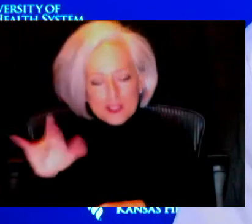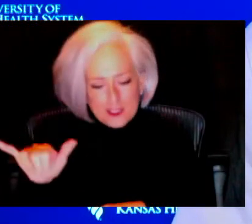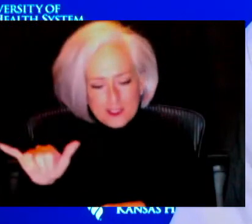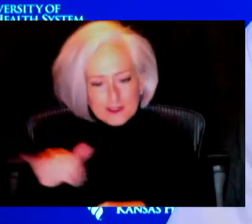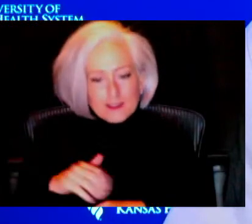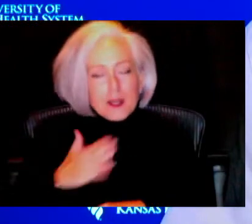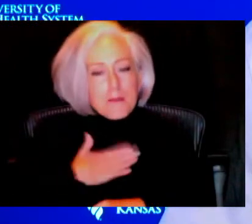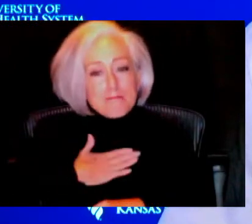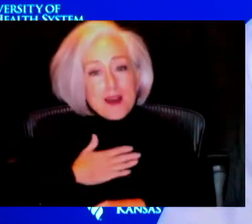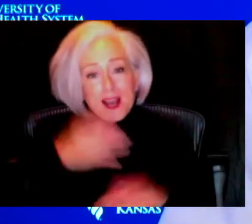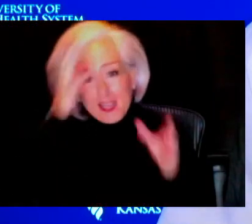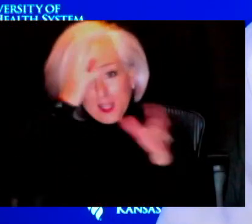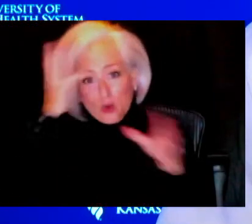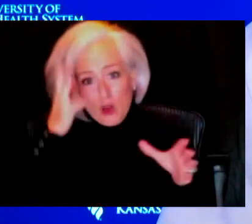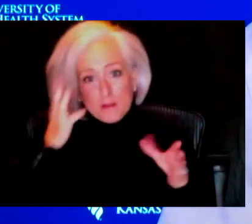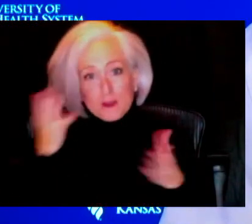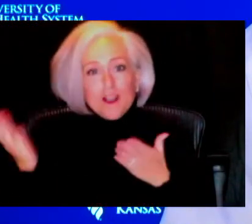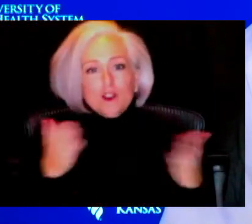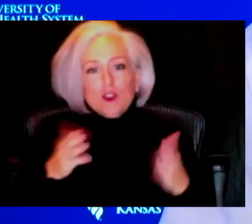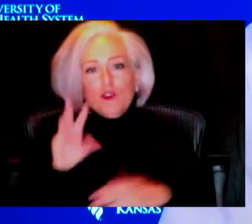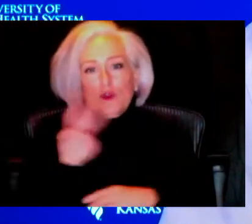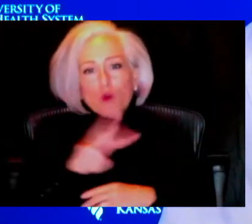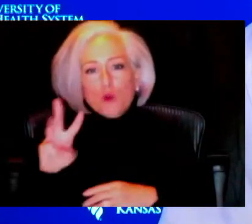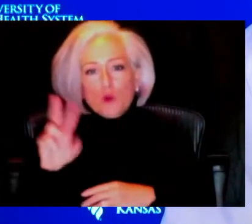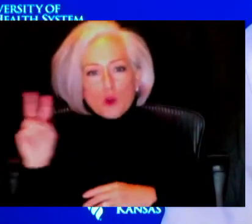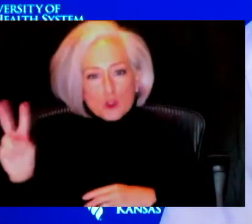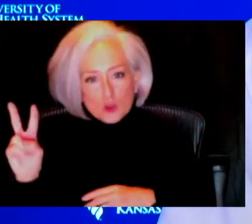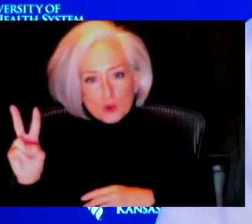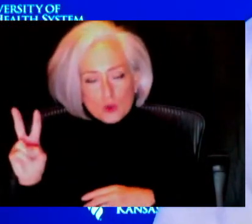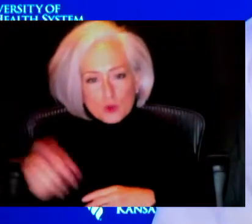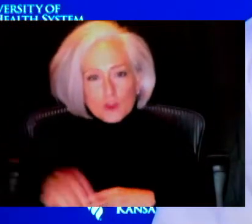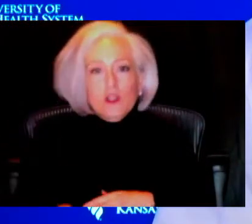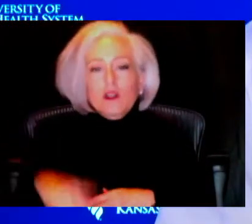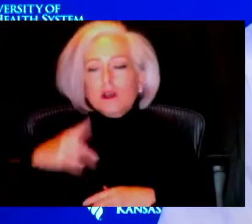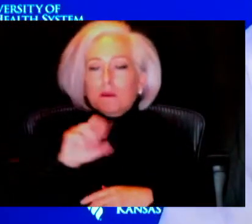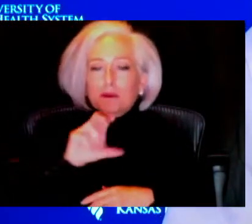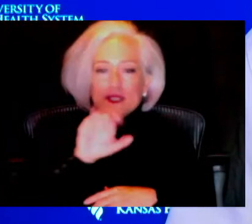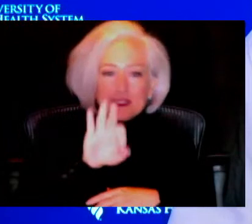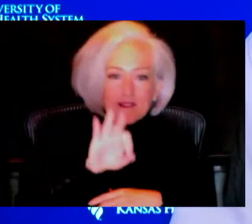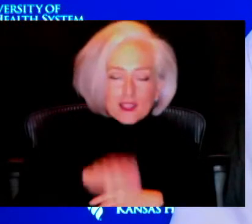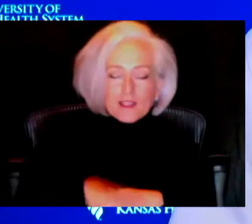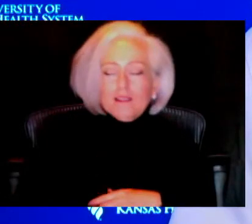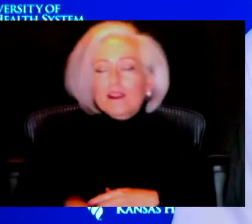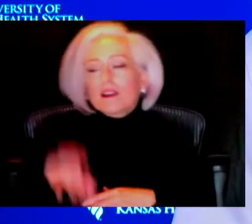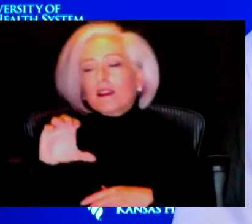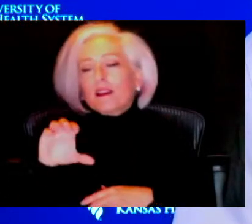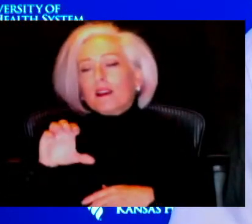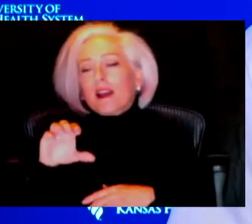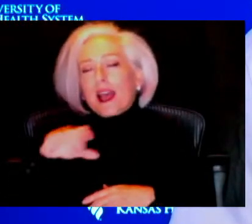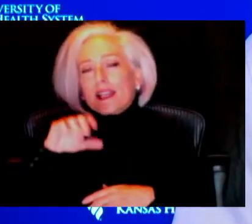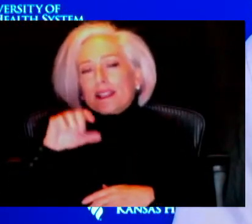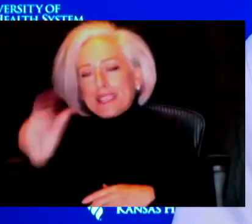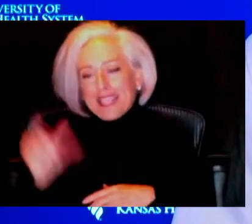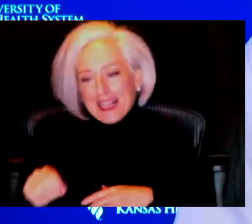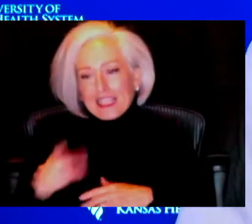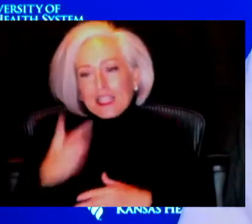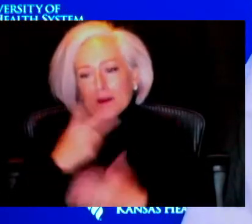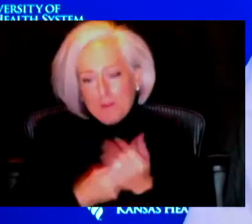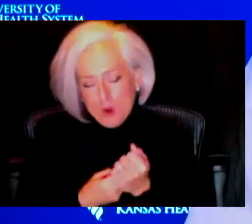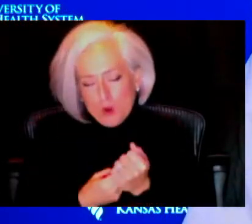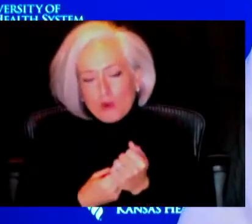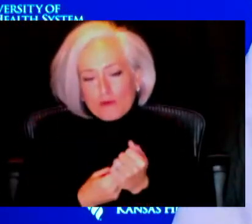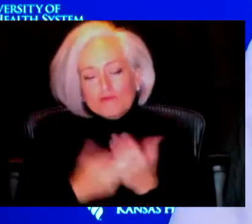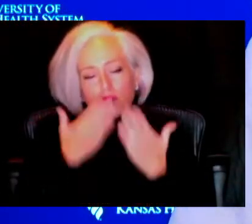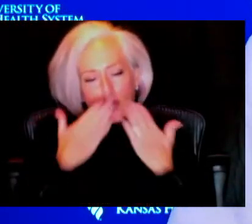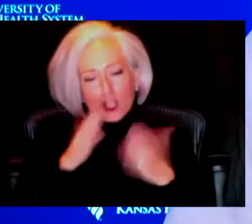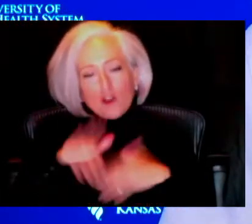II in the Pacific and in Italy, so thank all the veterans through time that have helped this great country. Also, continue to